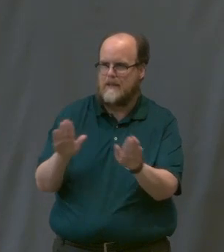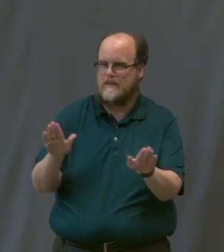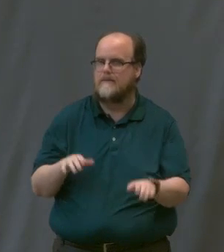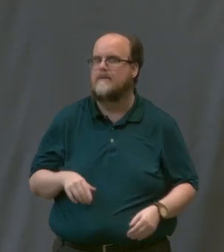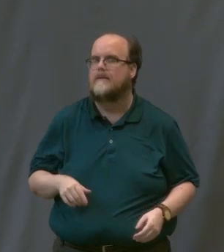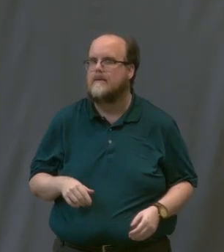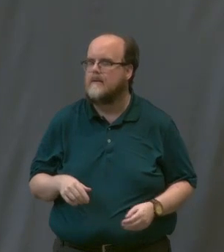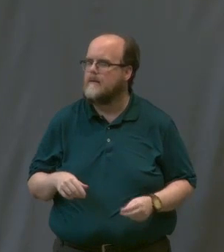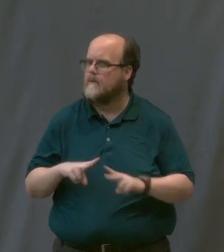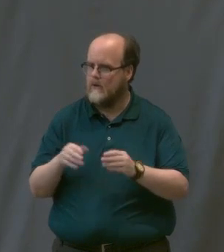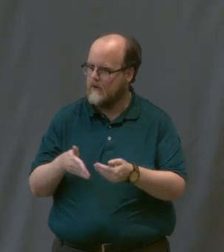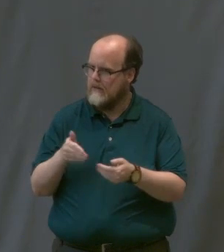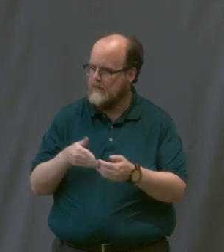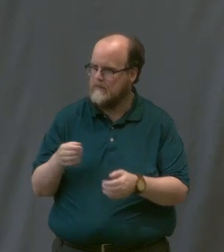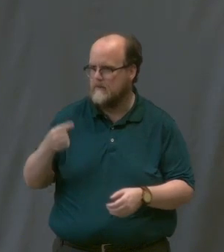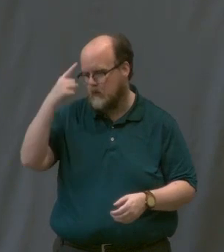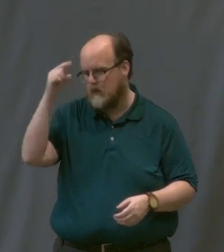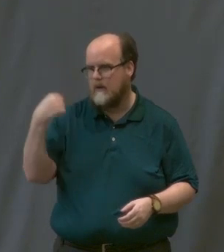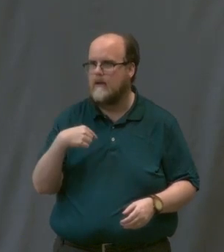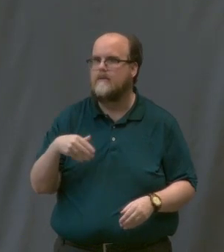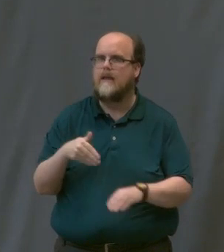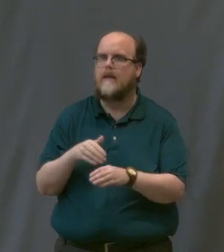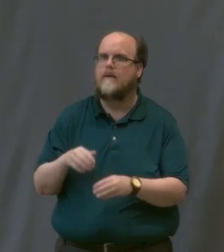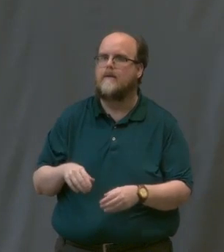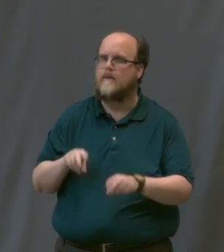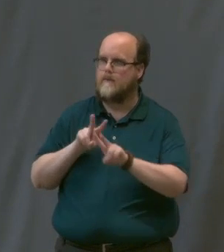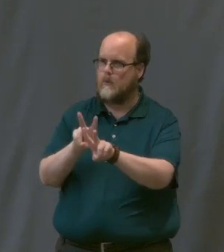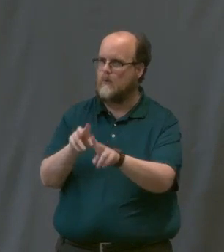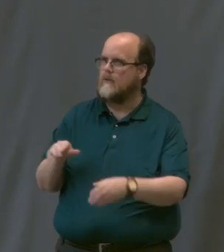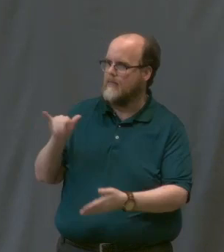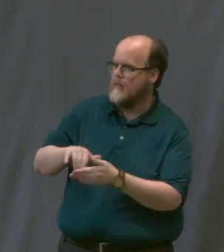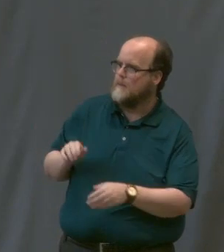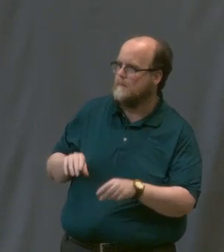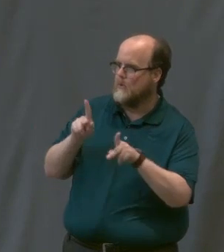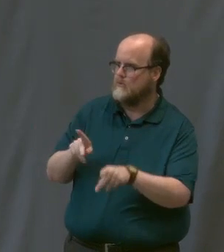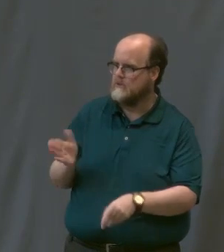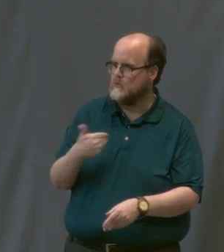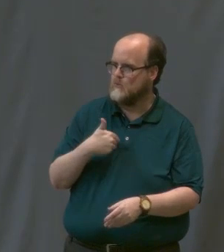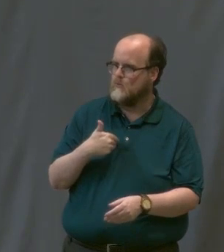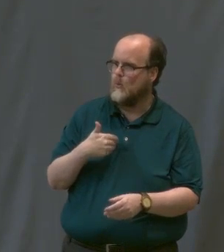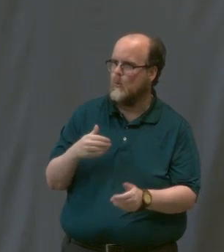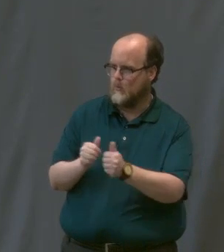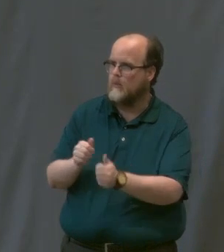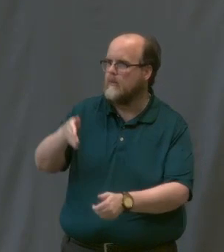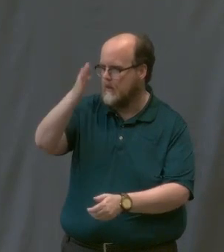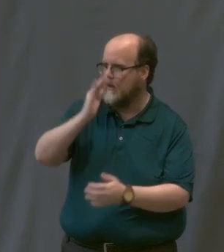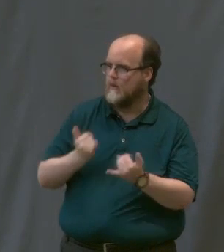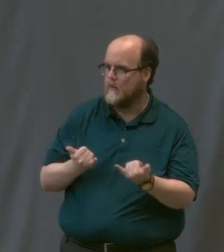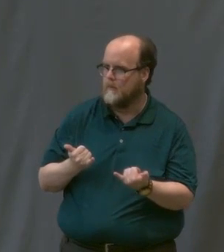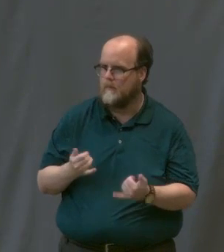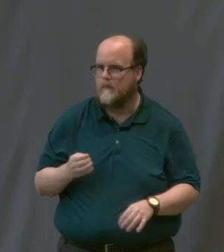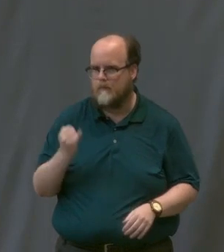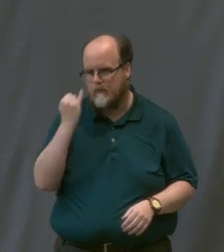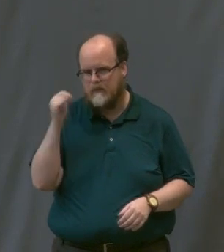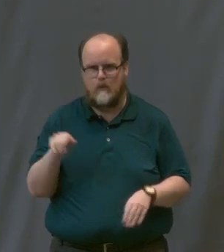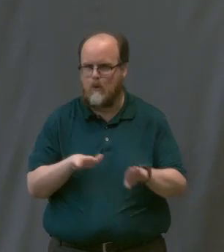It's very easy for us at a funeral to say, this person's soul is now with God, whether they walked in the